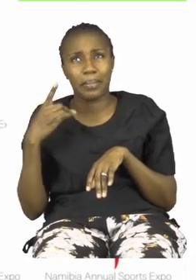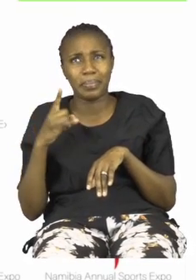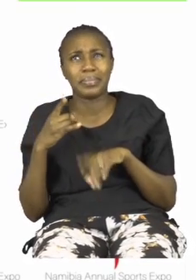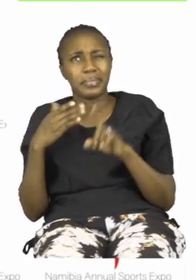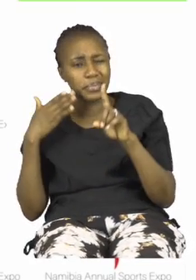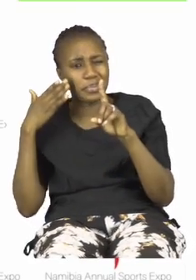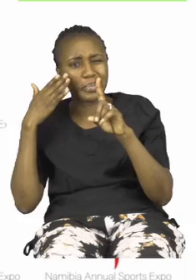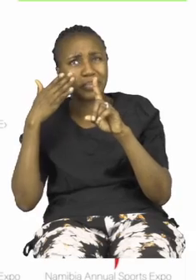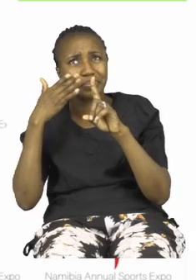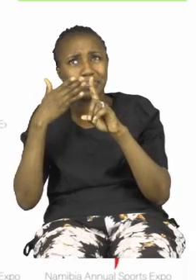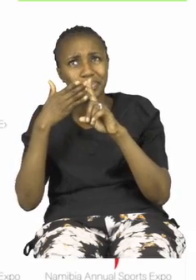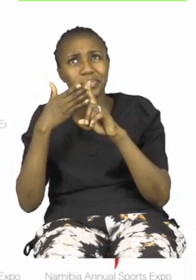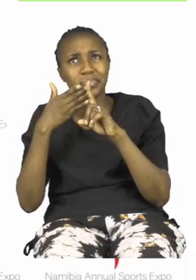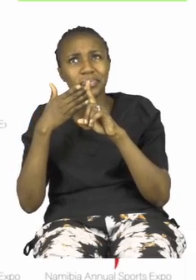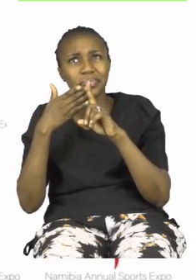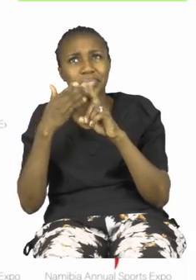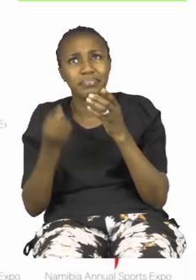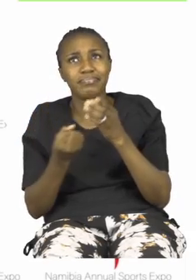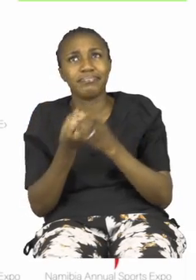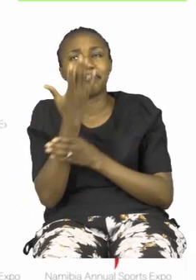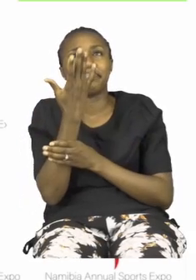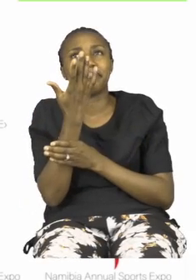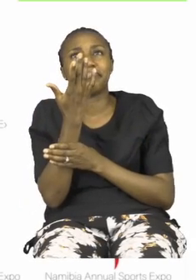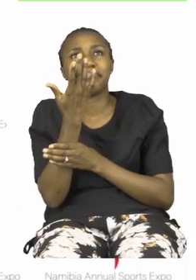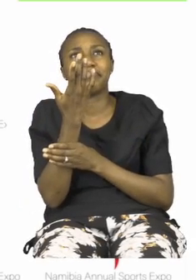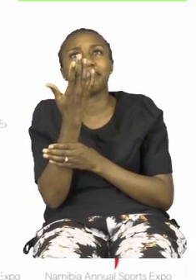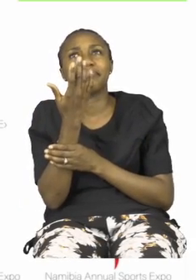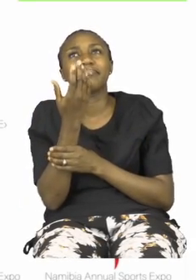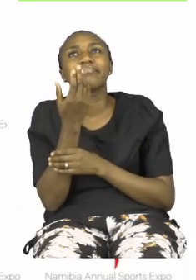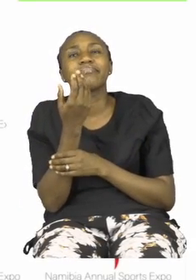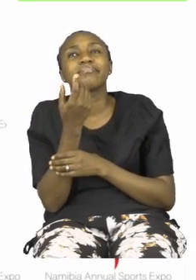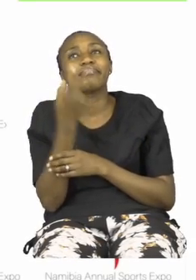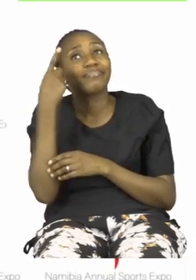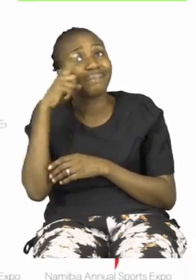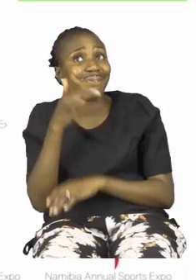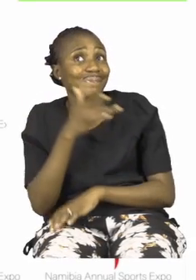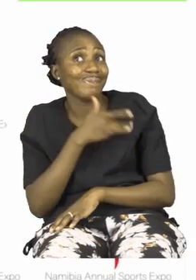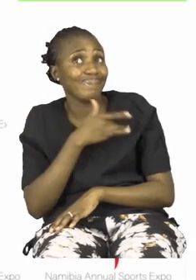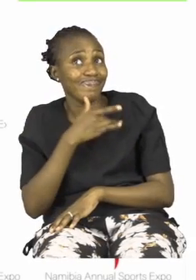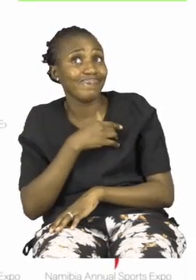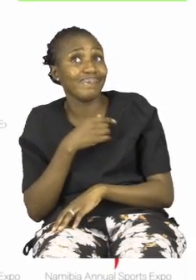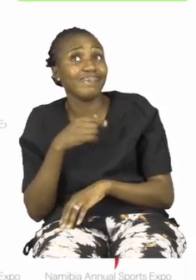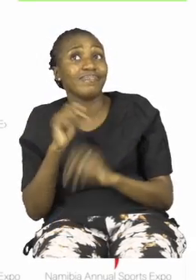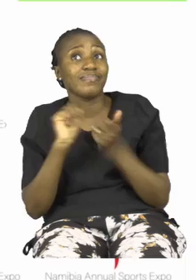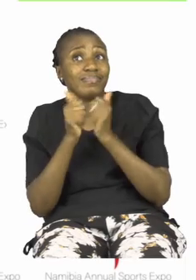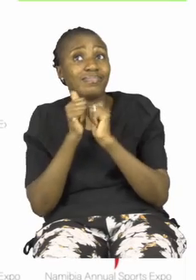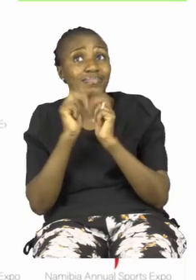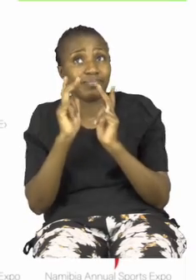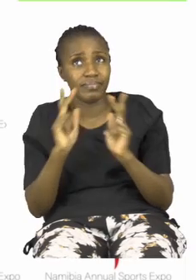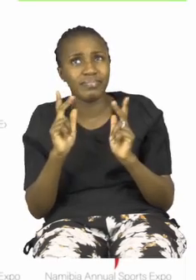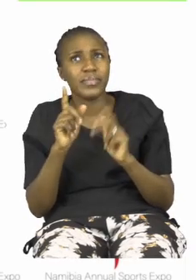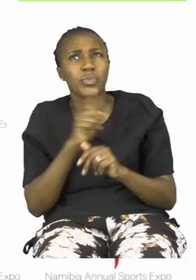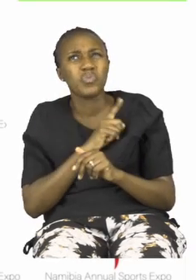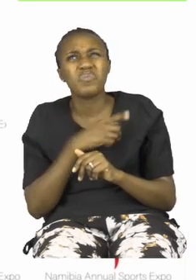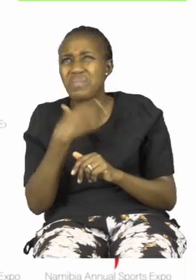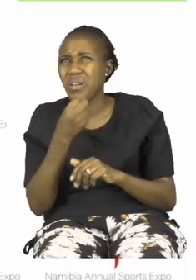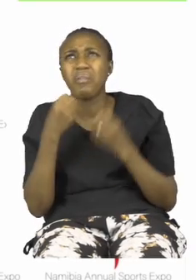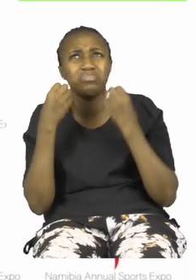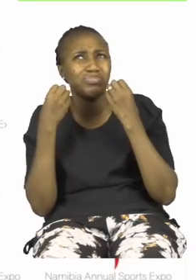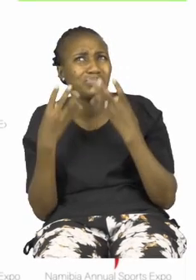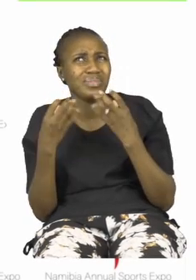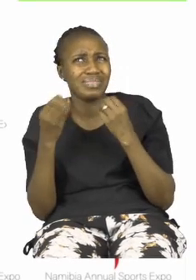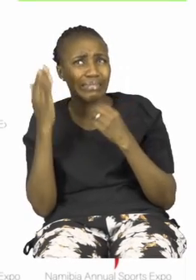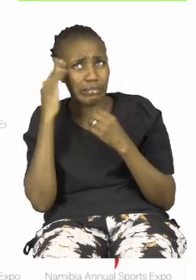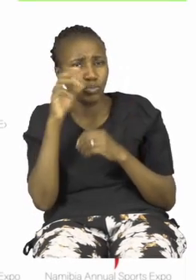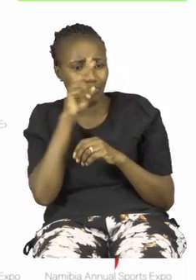towards establishing a platform for female gamers to also go out there, because we have quite a lot actually. Yeah. I know at least